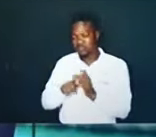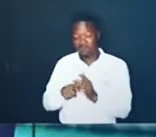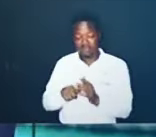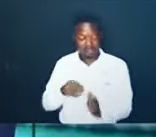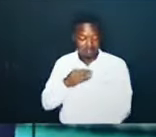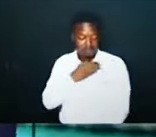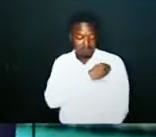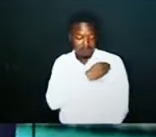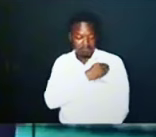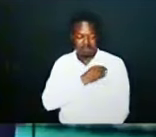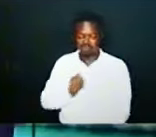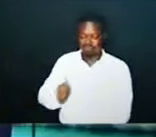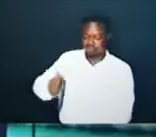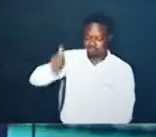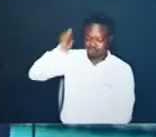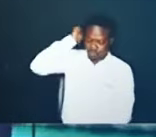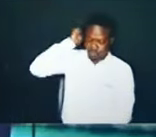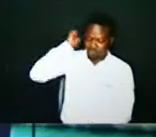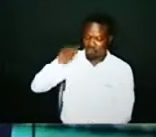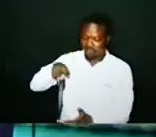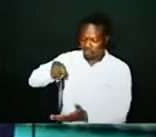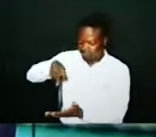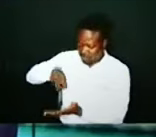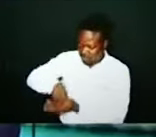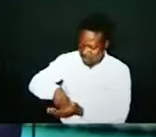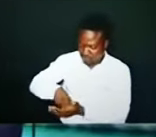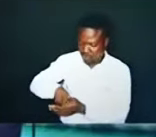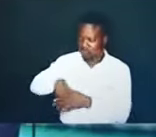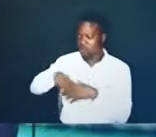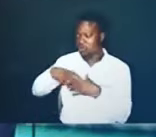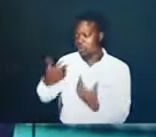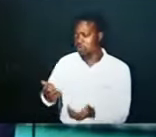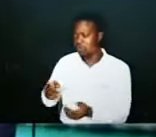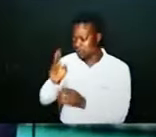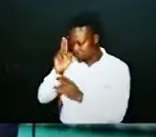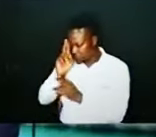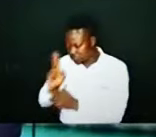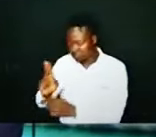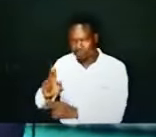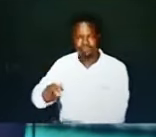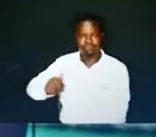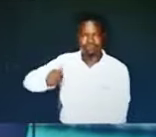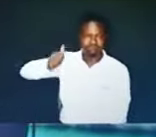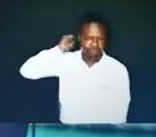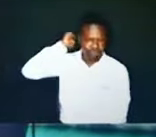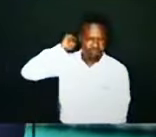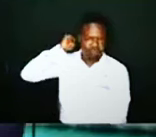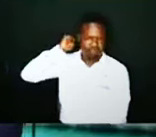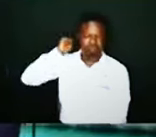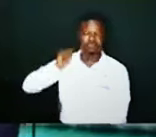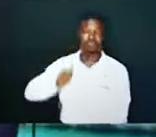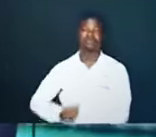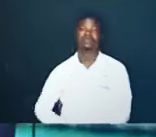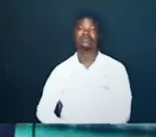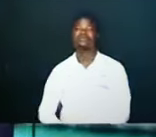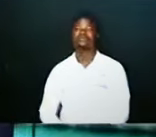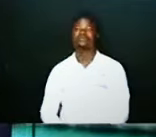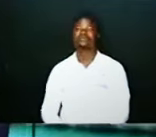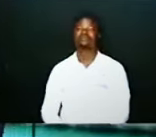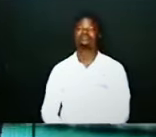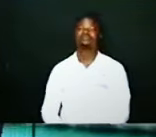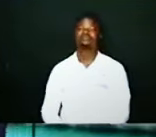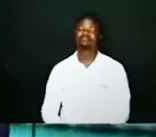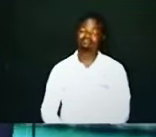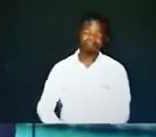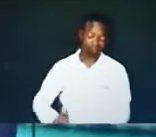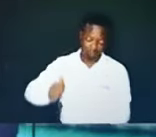or pay him honor. No, hine enkwa wate hine aponkesie no munyina kotu sori Haman if he say